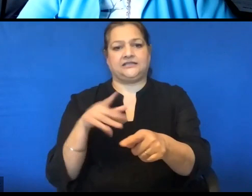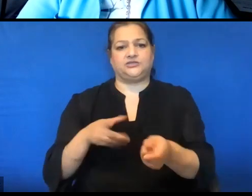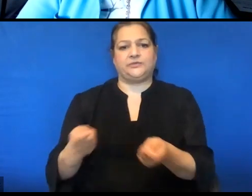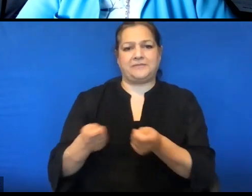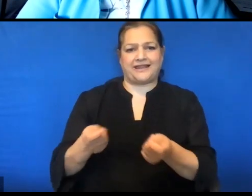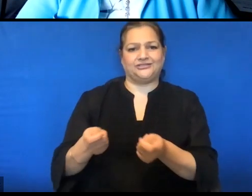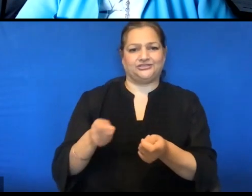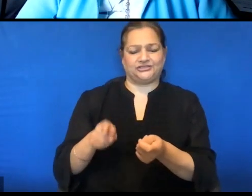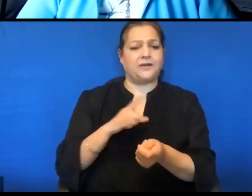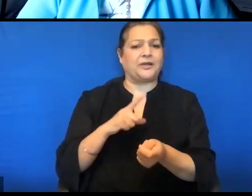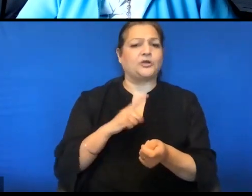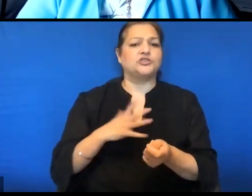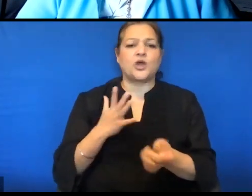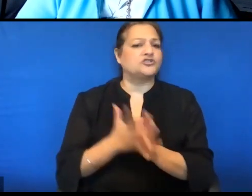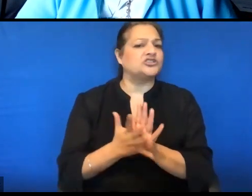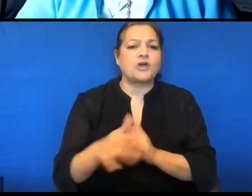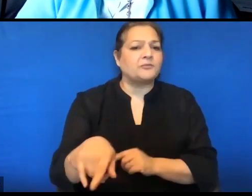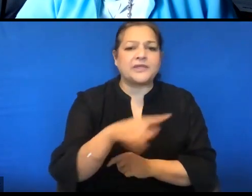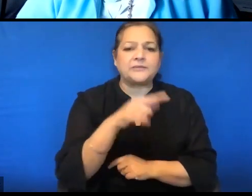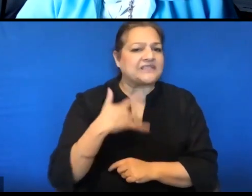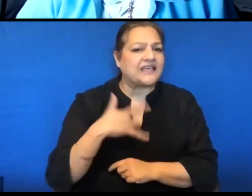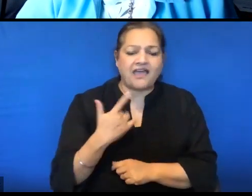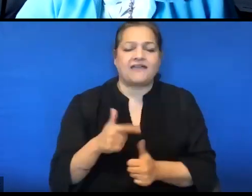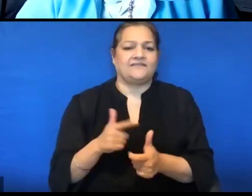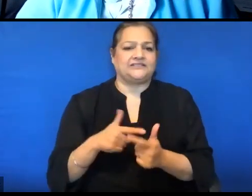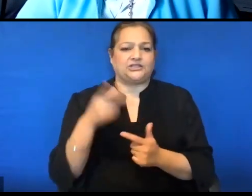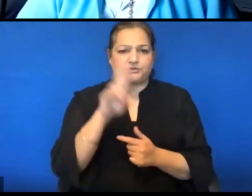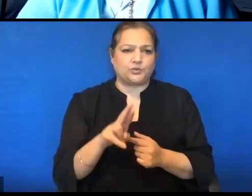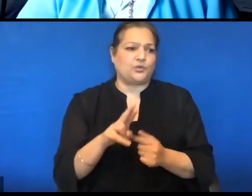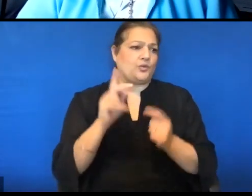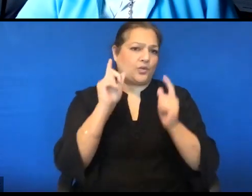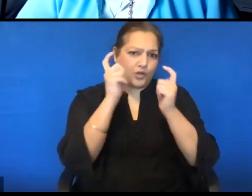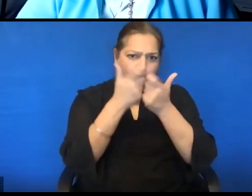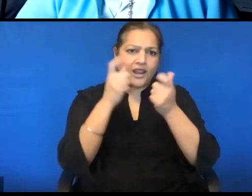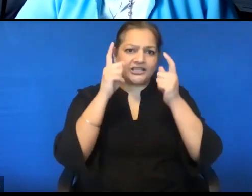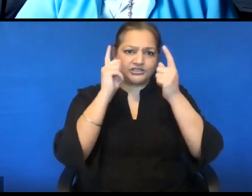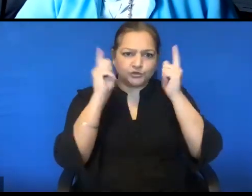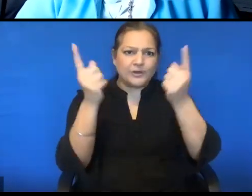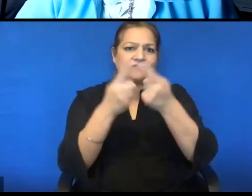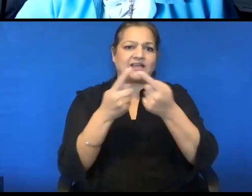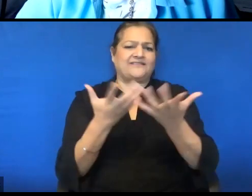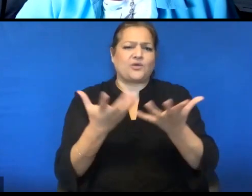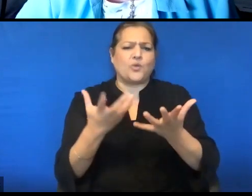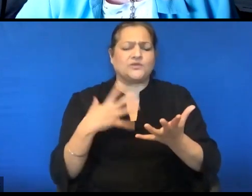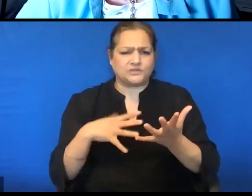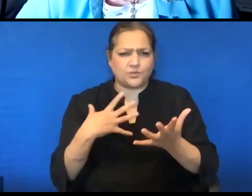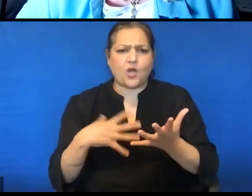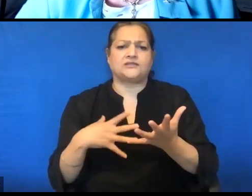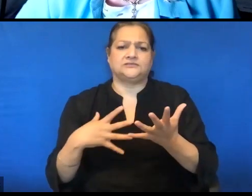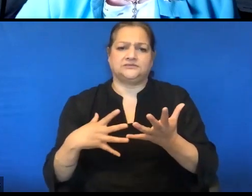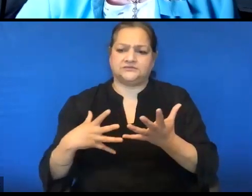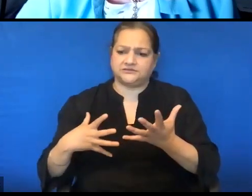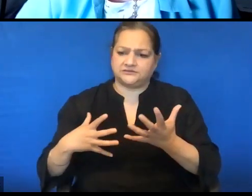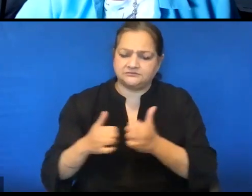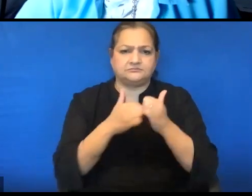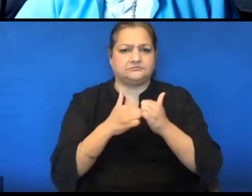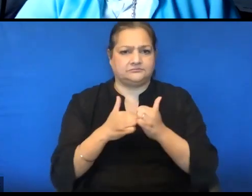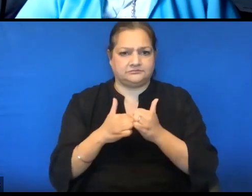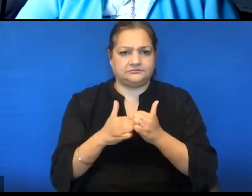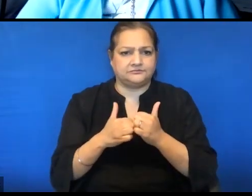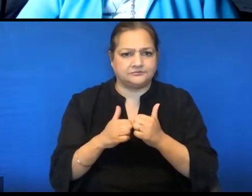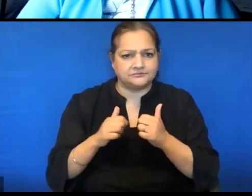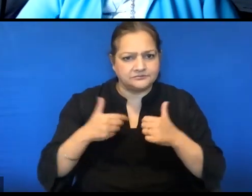lives. You want to take schools and colleges and universities with you. Of course you do. But I think the appetite for what I'm talking